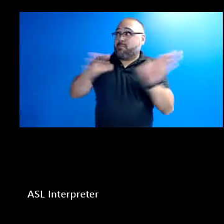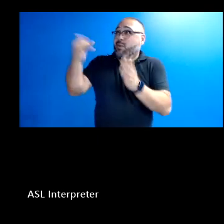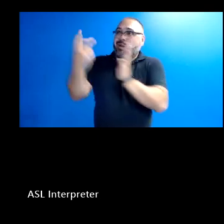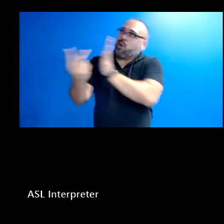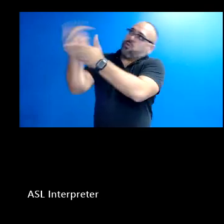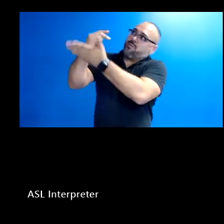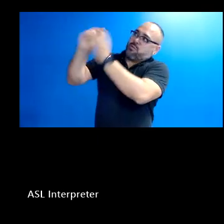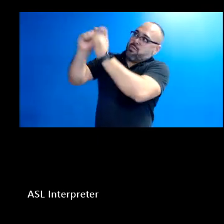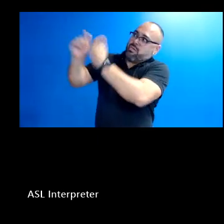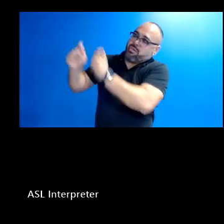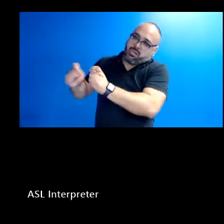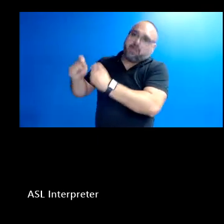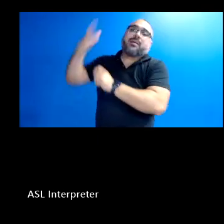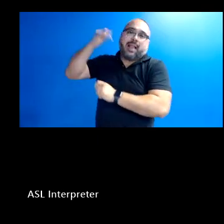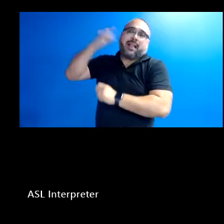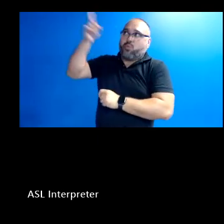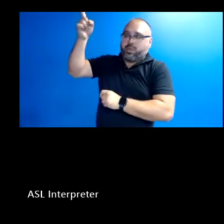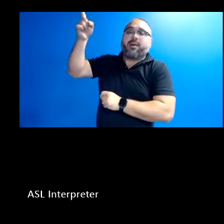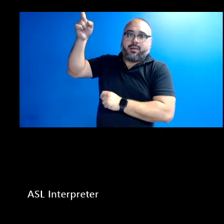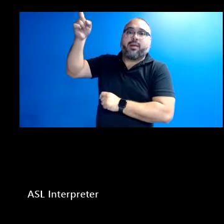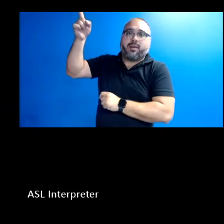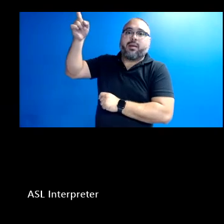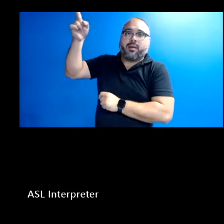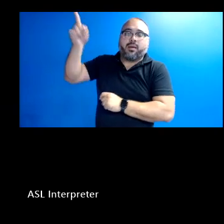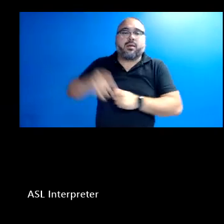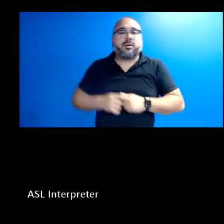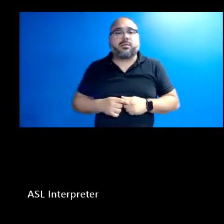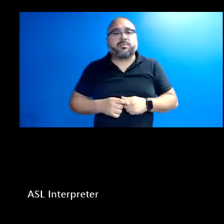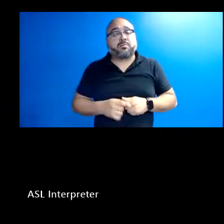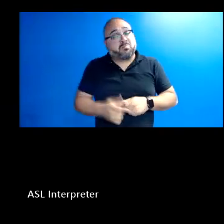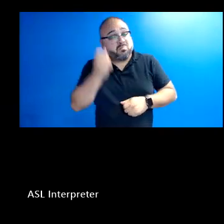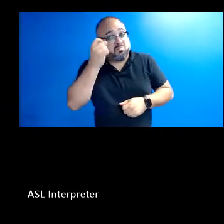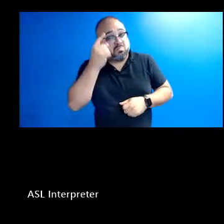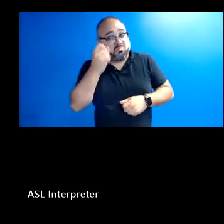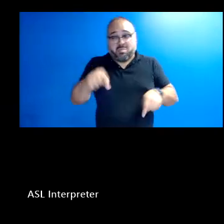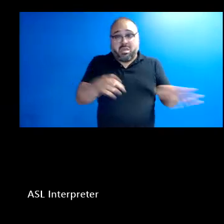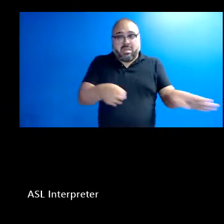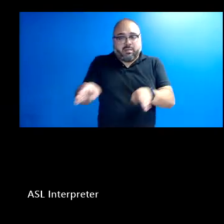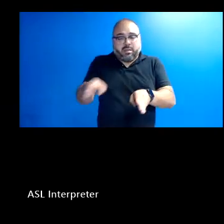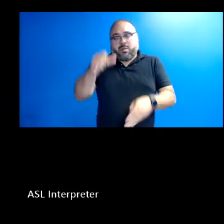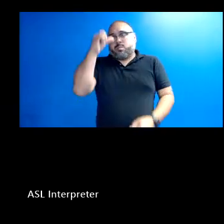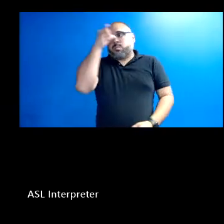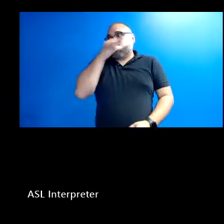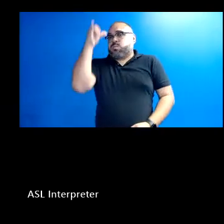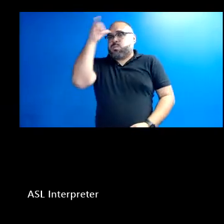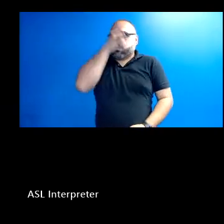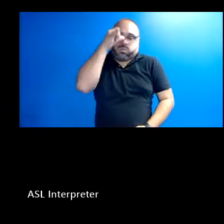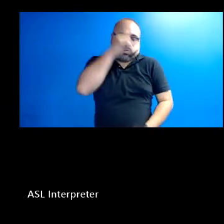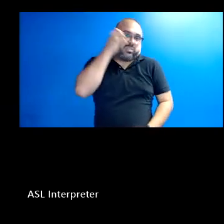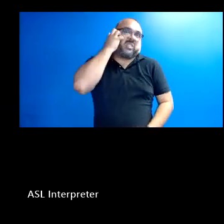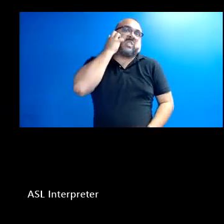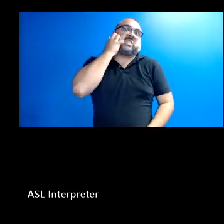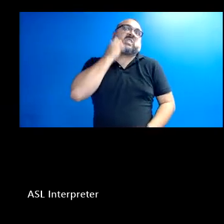evaluated by the state of California. Now, this plan is really complex and large, but it boils down to